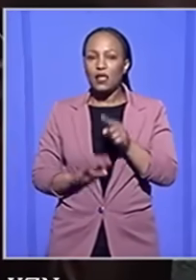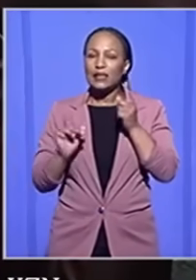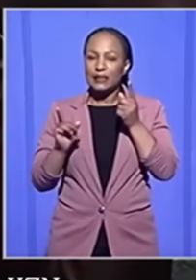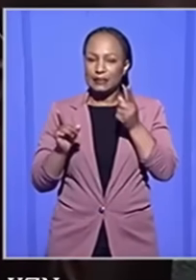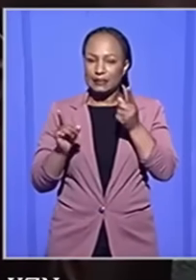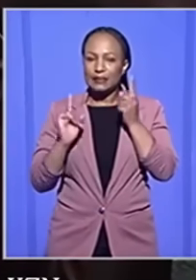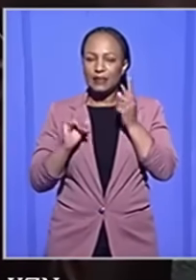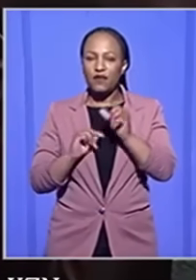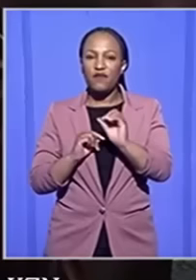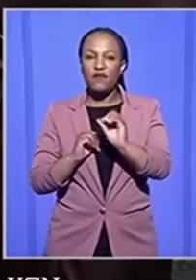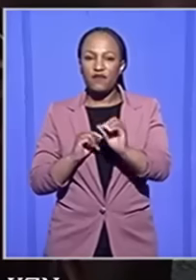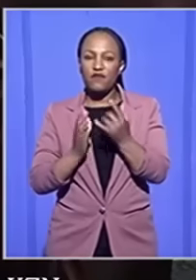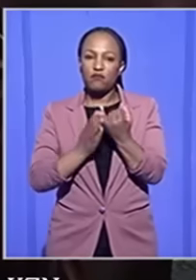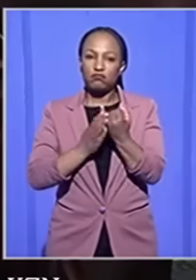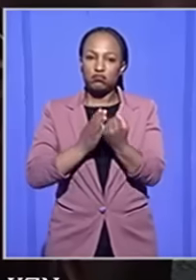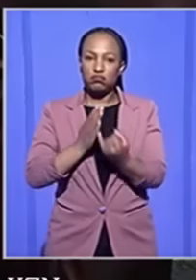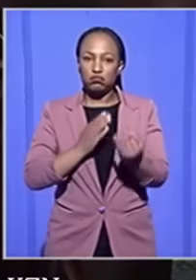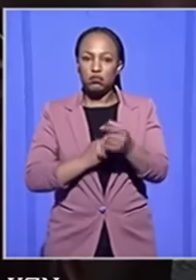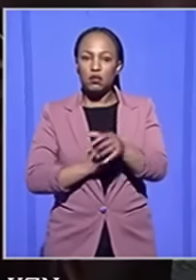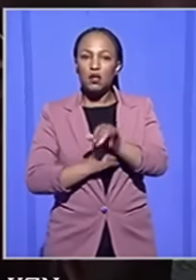not just the IEC.